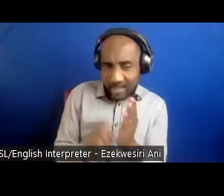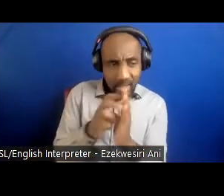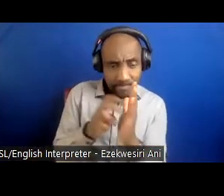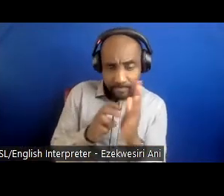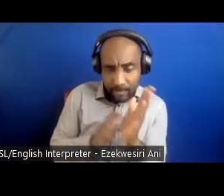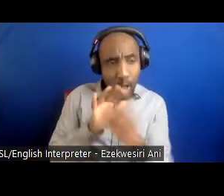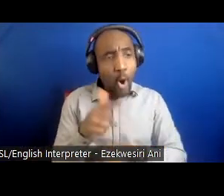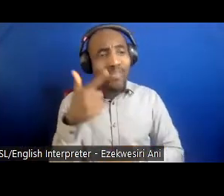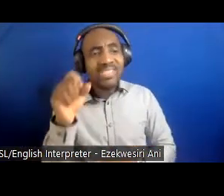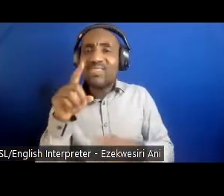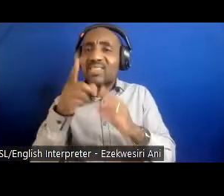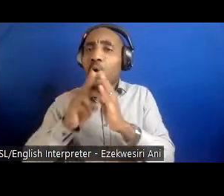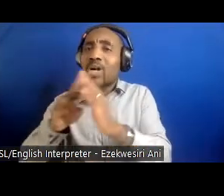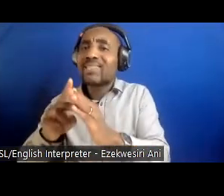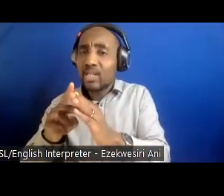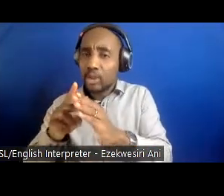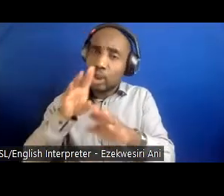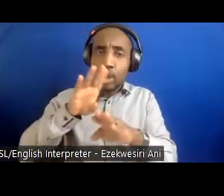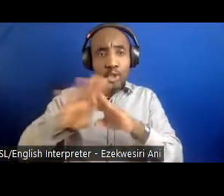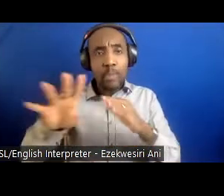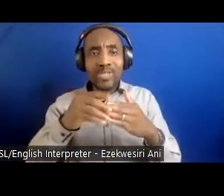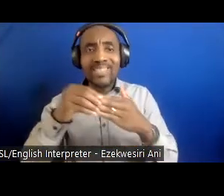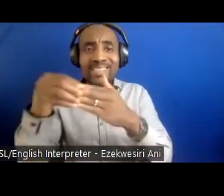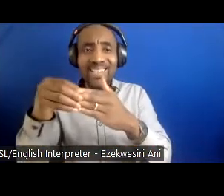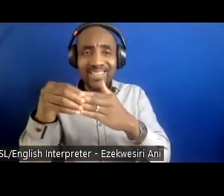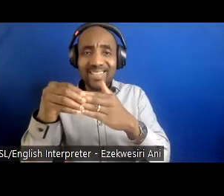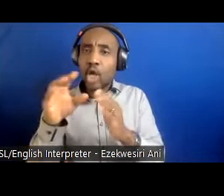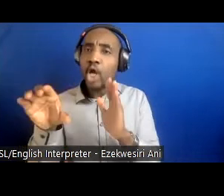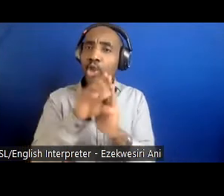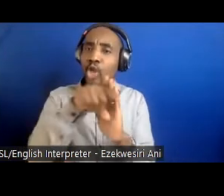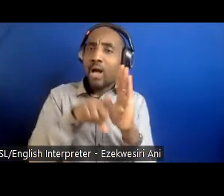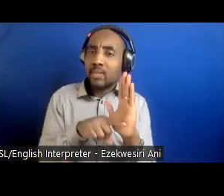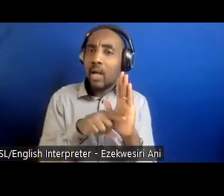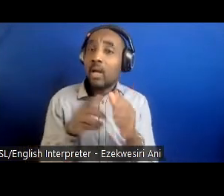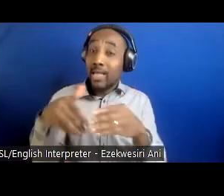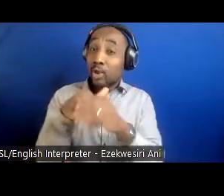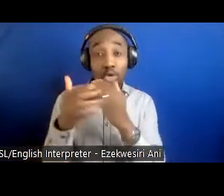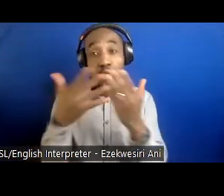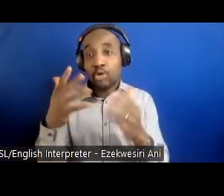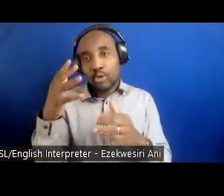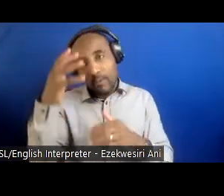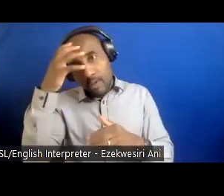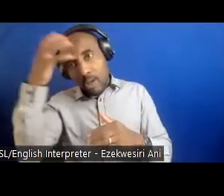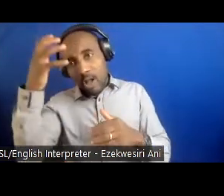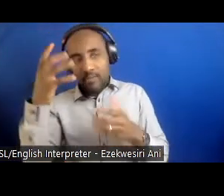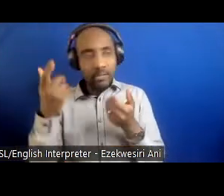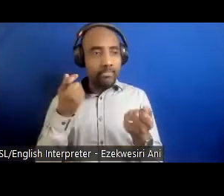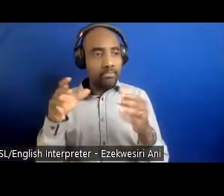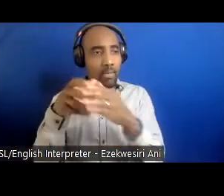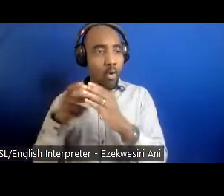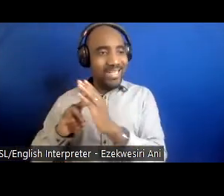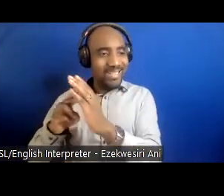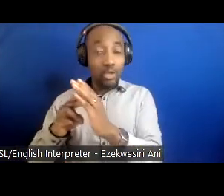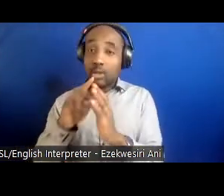to the Sporting Eagles Race Equality Charter. This includes many national governing bodies of sport. And this charter will help work